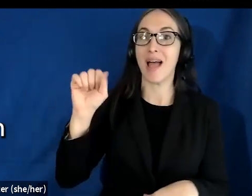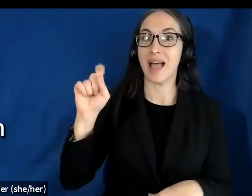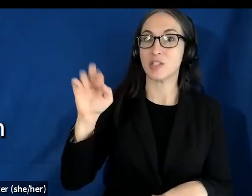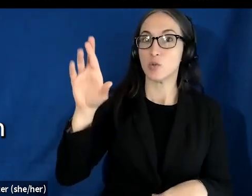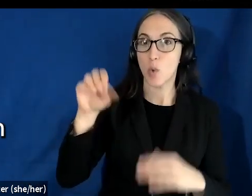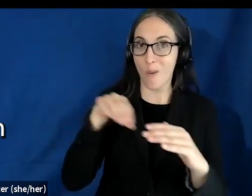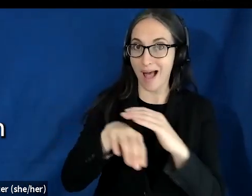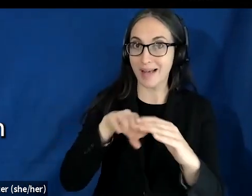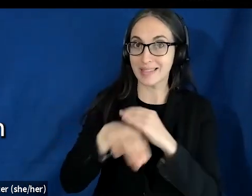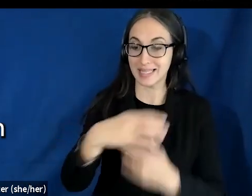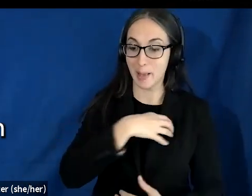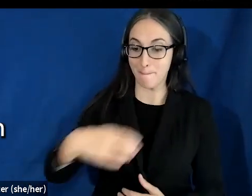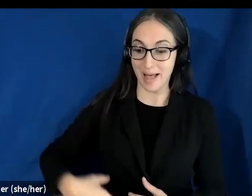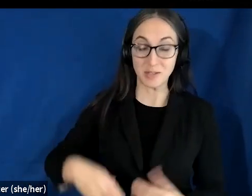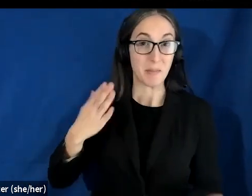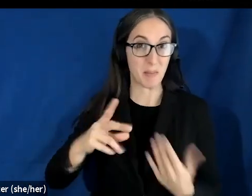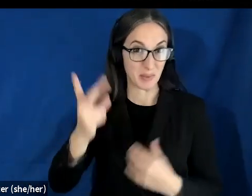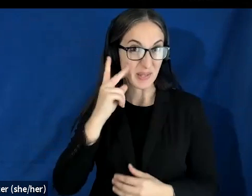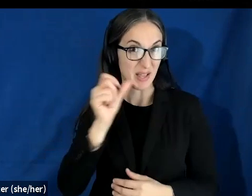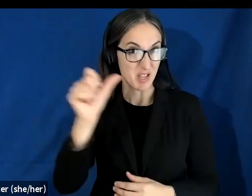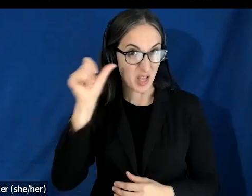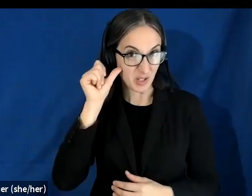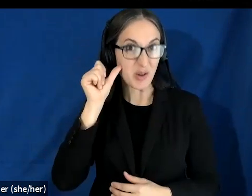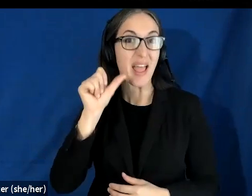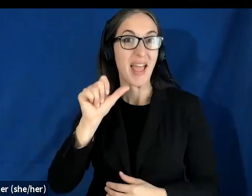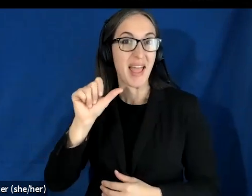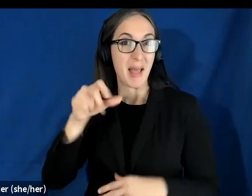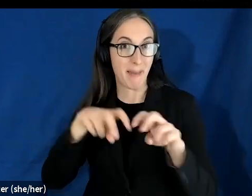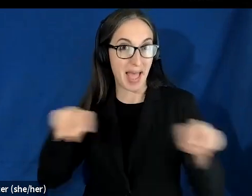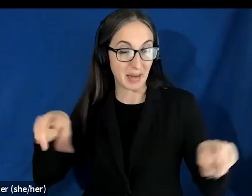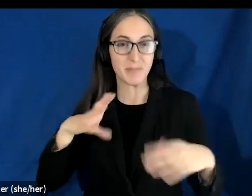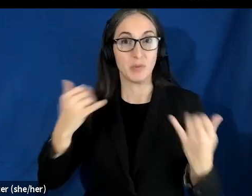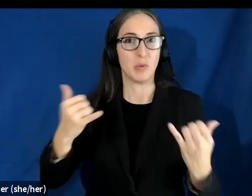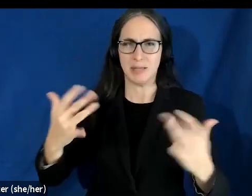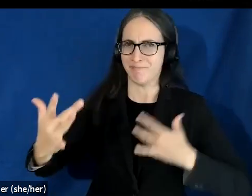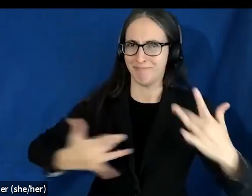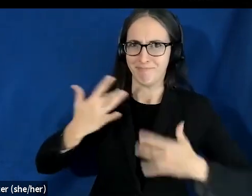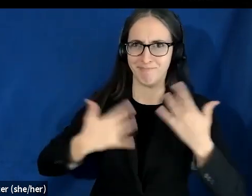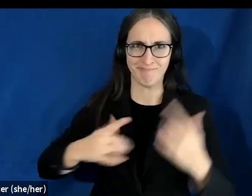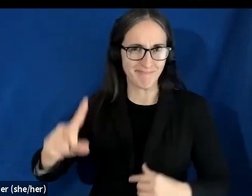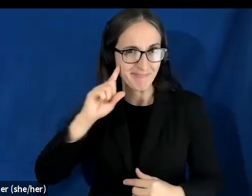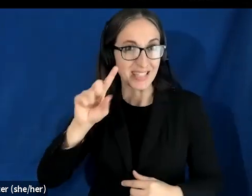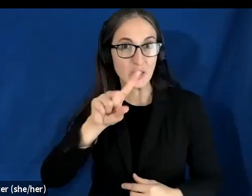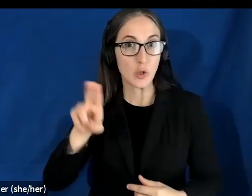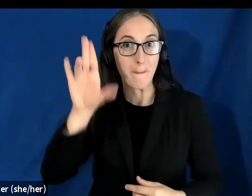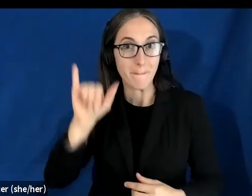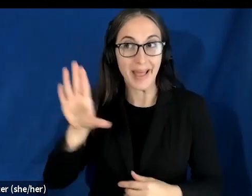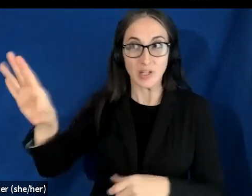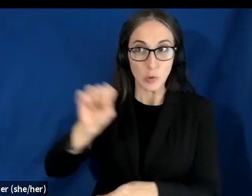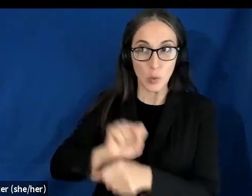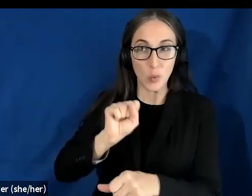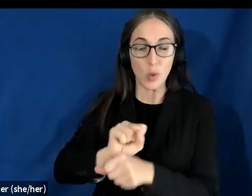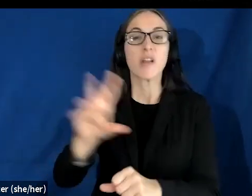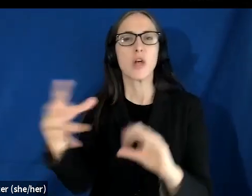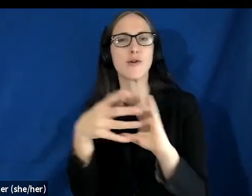yesterday's Flight 1 panel. Today, I'm really excited to hear from Zuby and his work on the story of Think and Zoom brain control